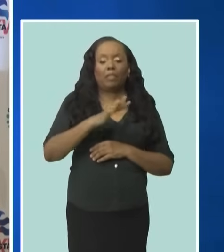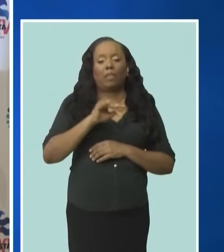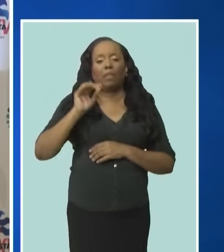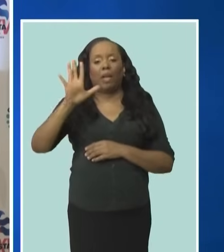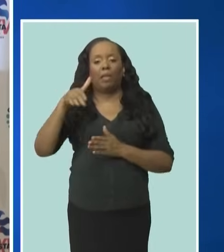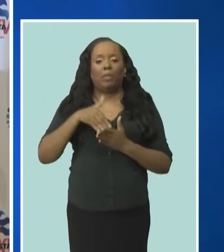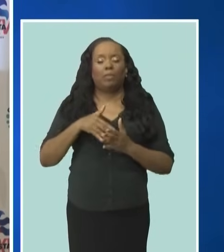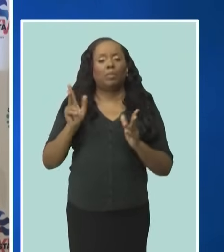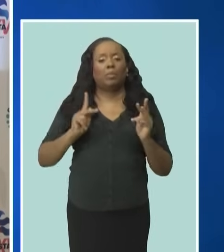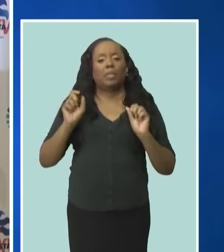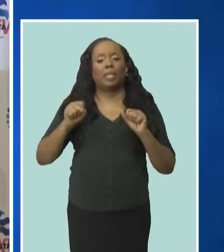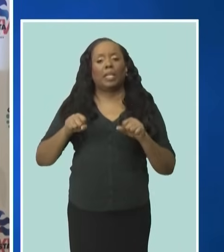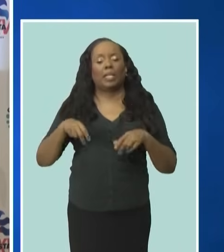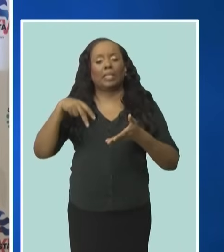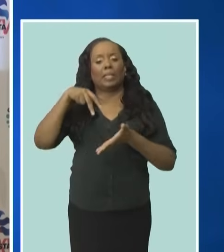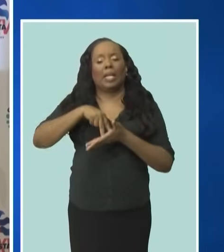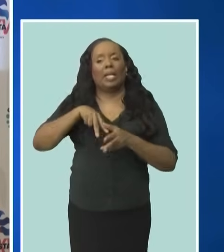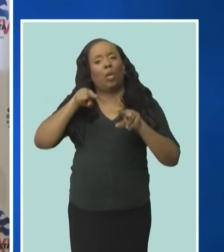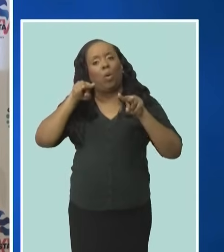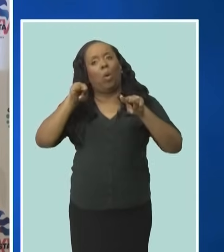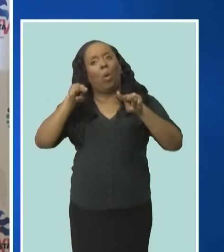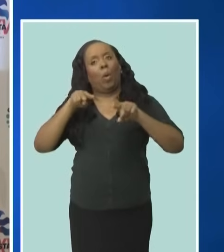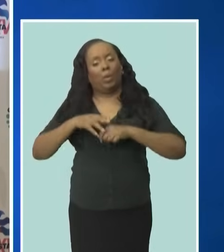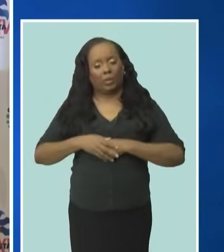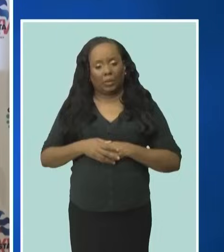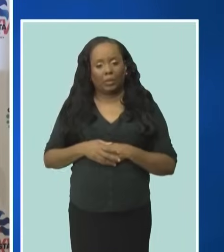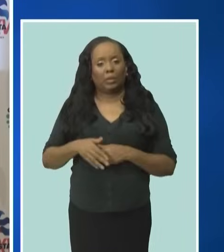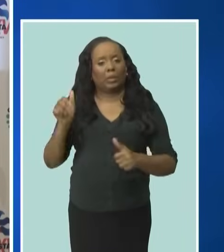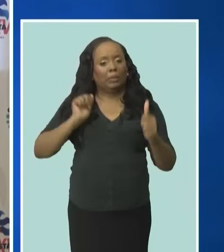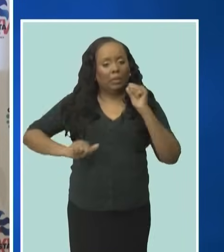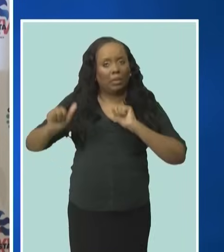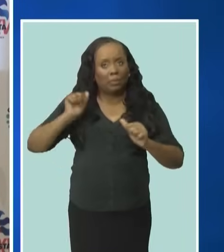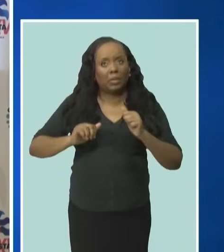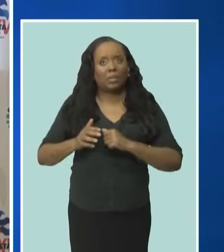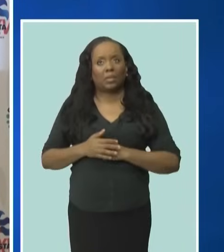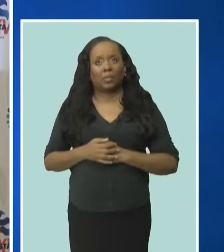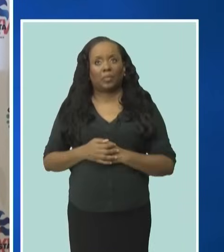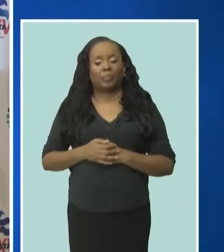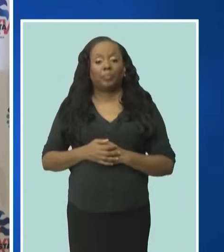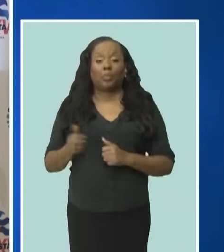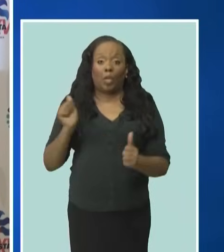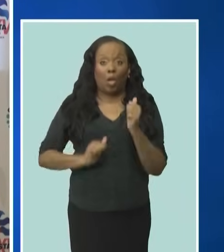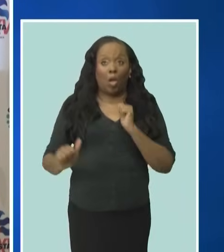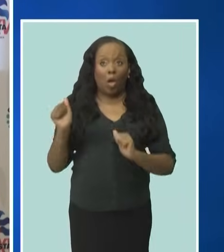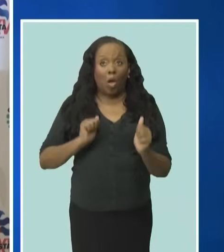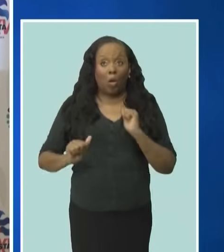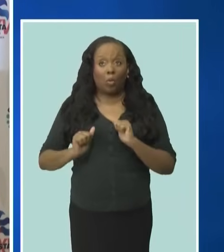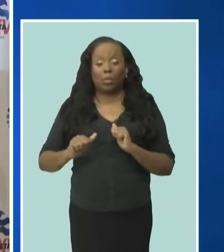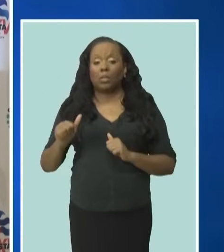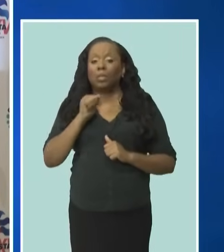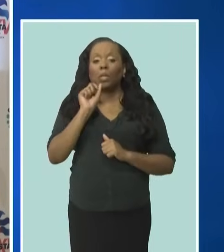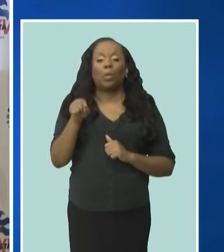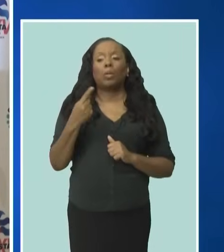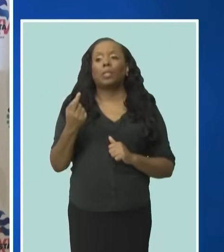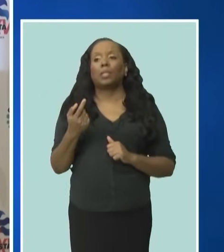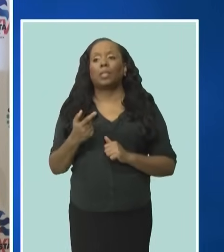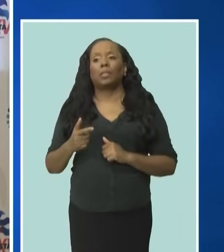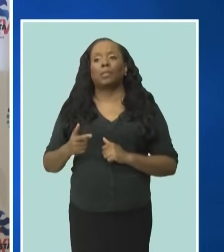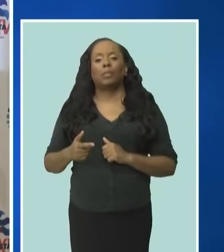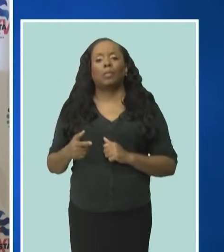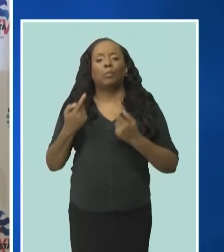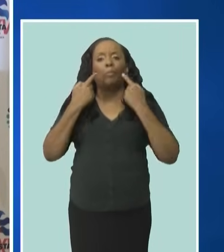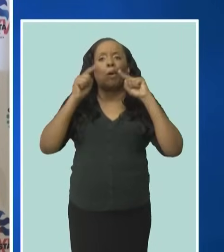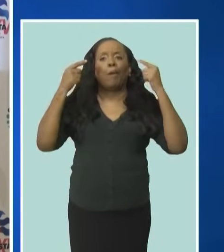stand at any one time to view performances. Those performances will not only be the big name performances, but there